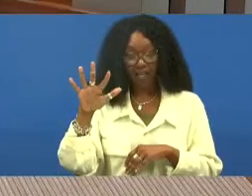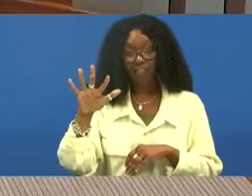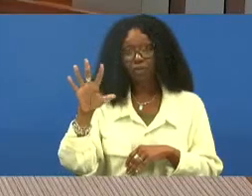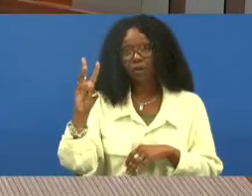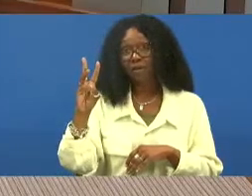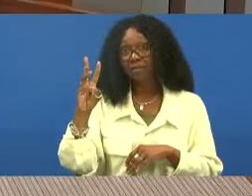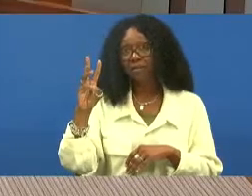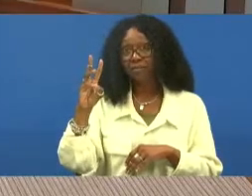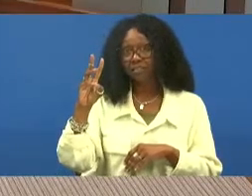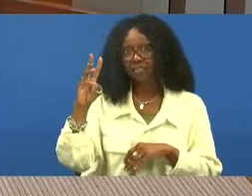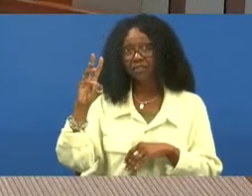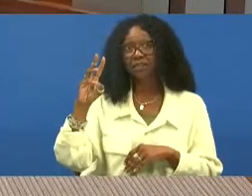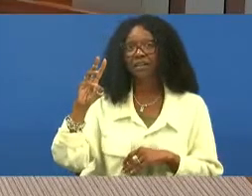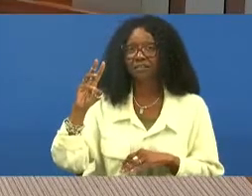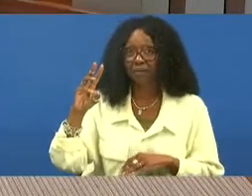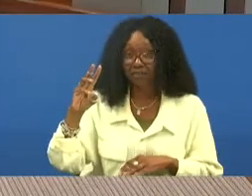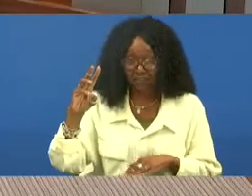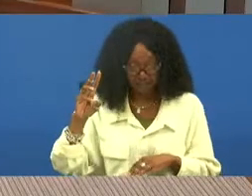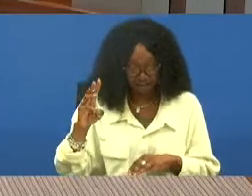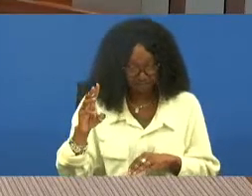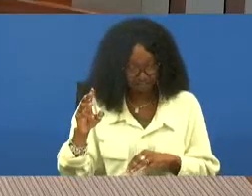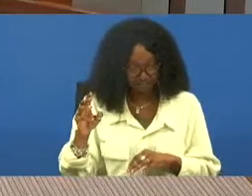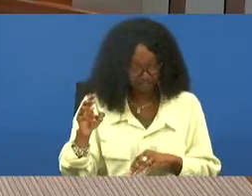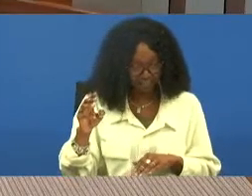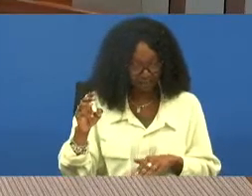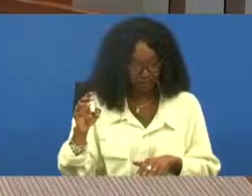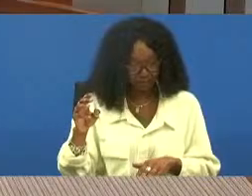56, and to delete items 59 and 60.